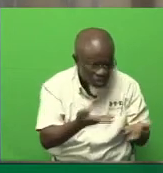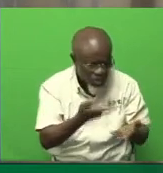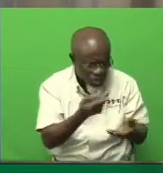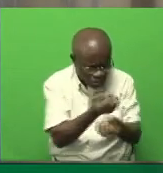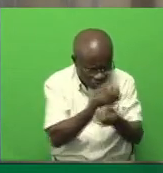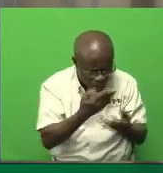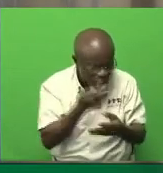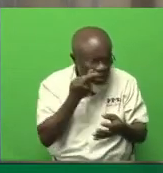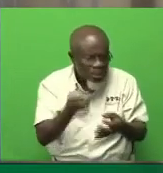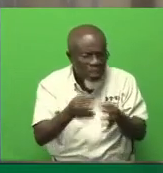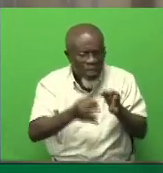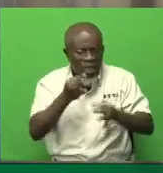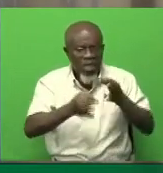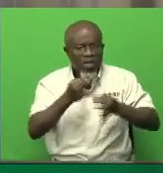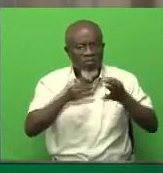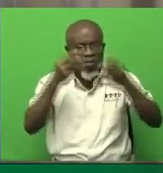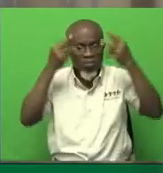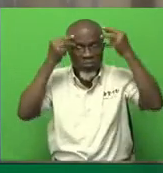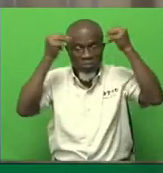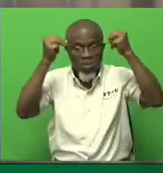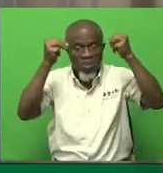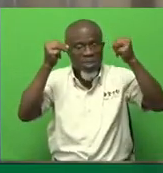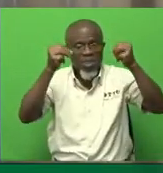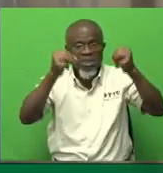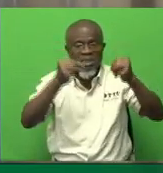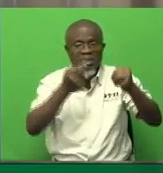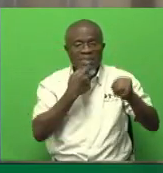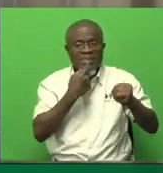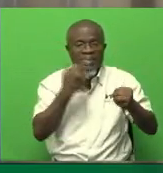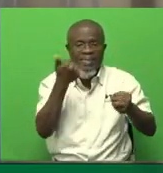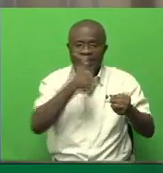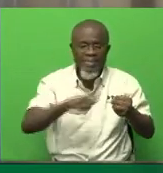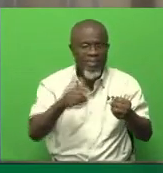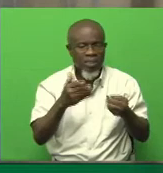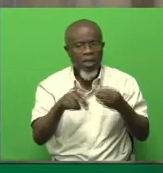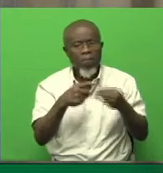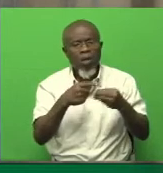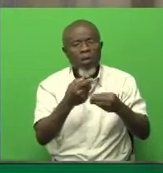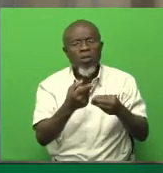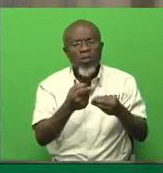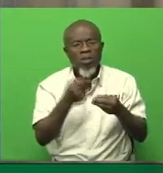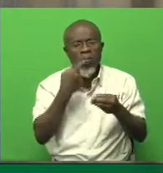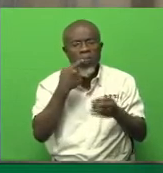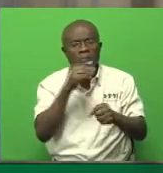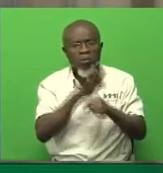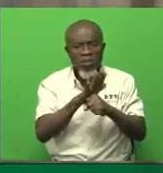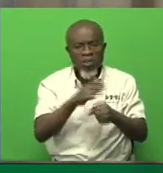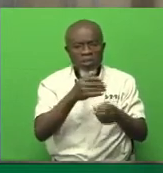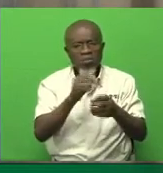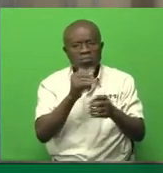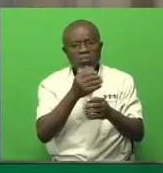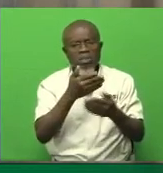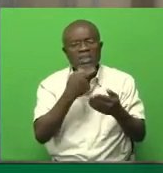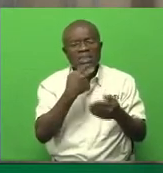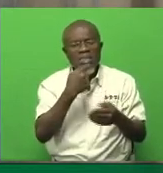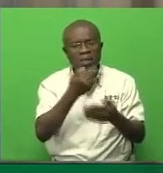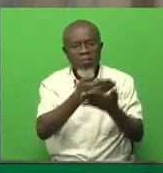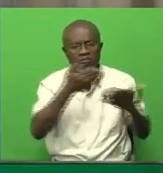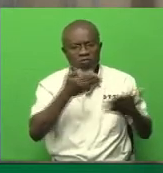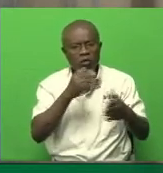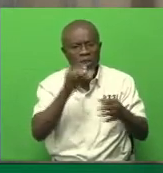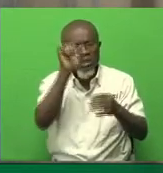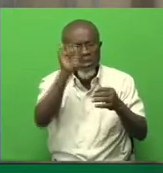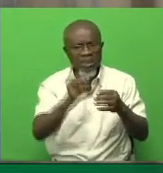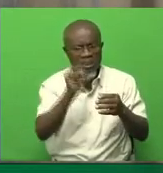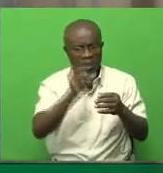would have made some effort to keep the promises that he has made to the tens of thousands of persons in Southland feasting these